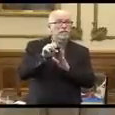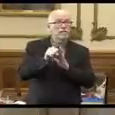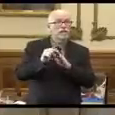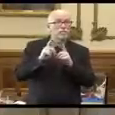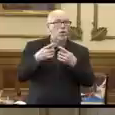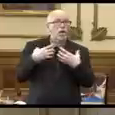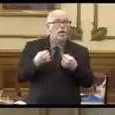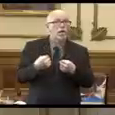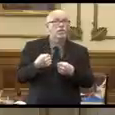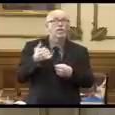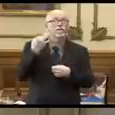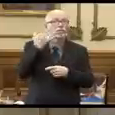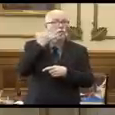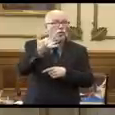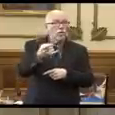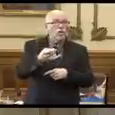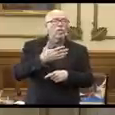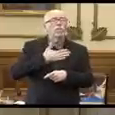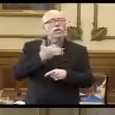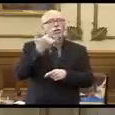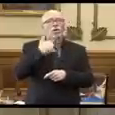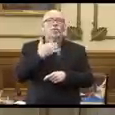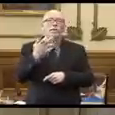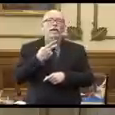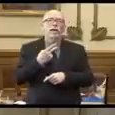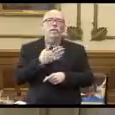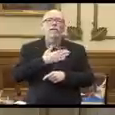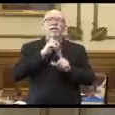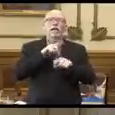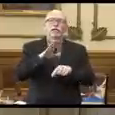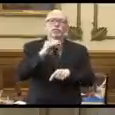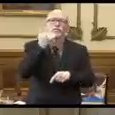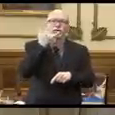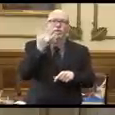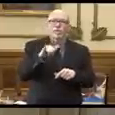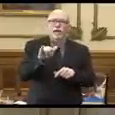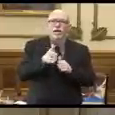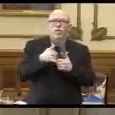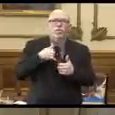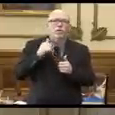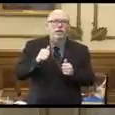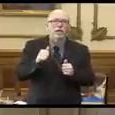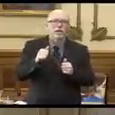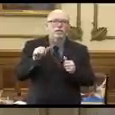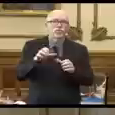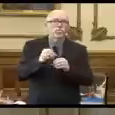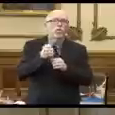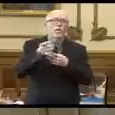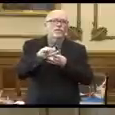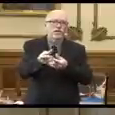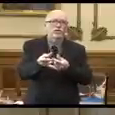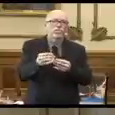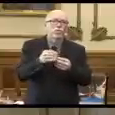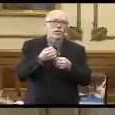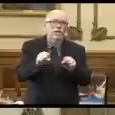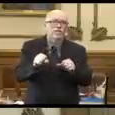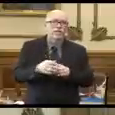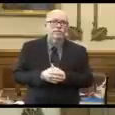of Health, if you get a call, please call us back. Please answer your phone because that's how we're going to be able to do this most efficiently and most